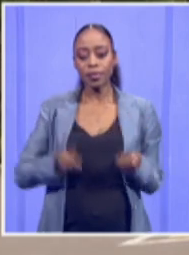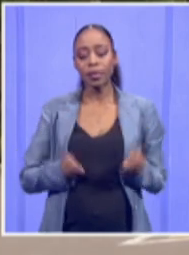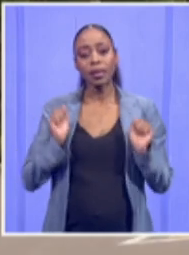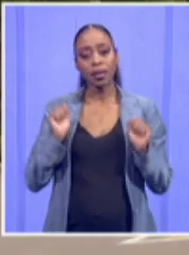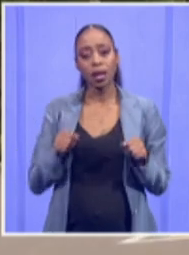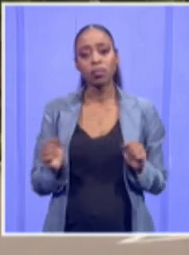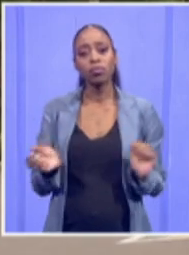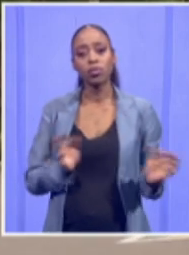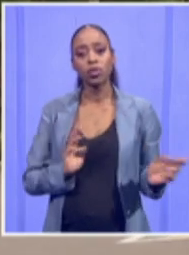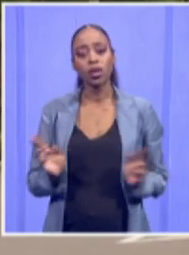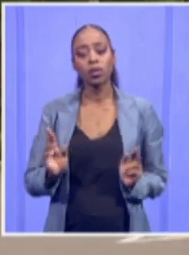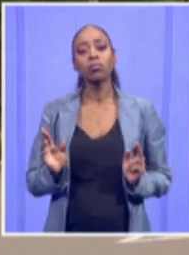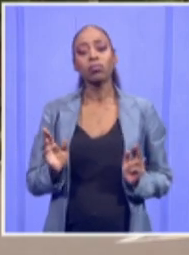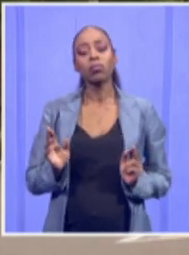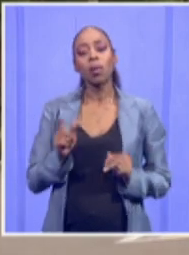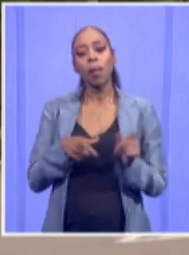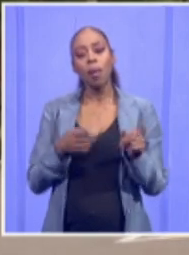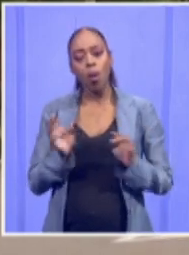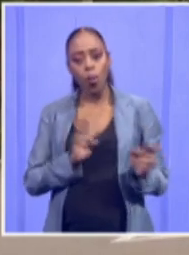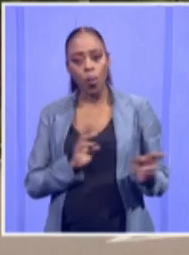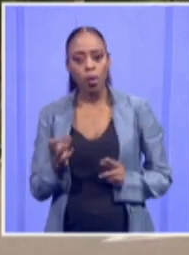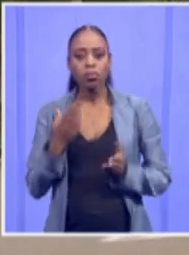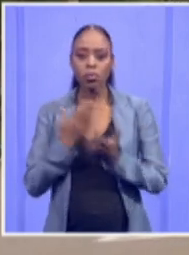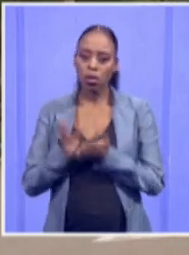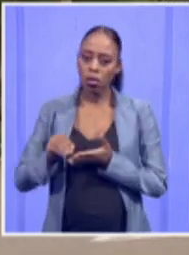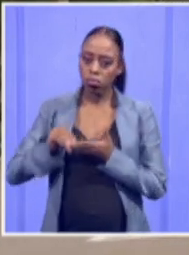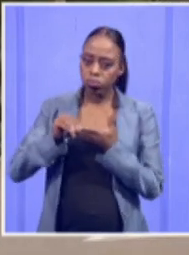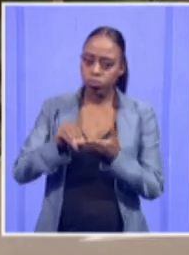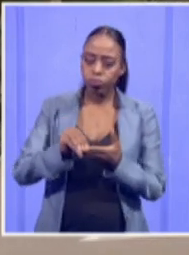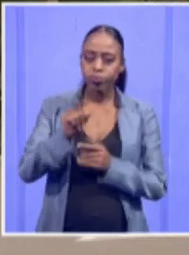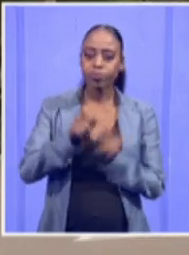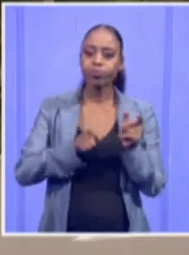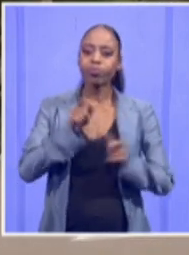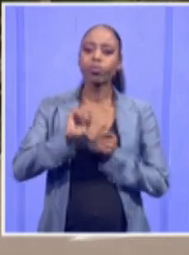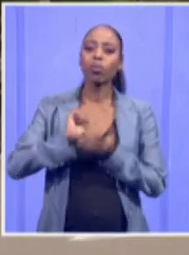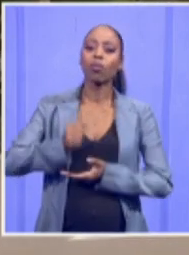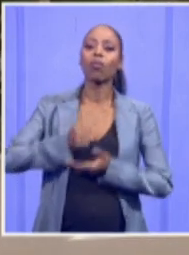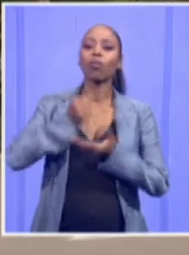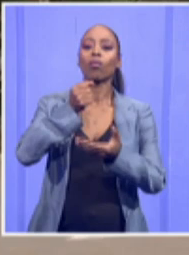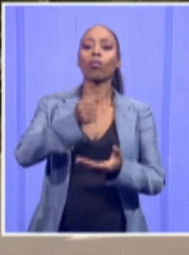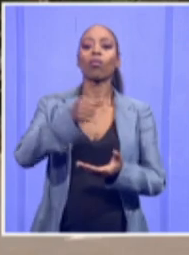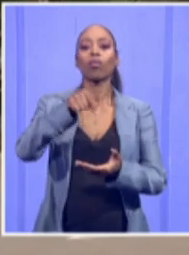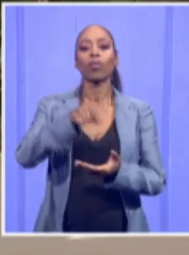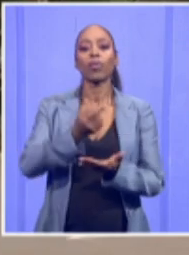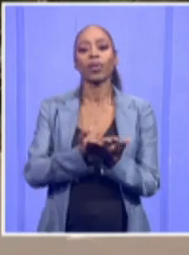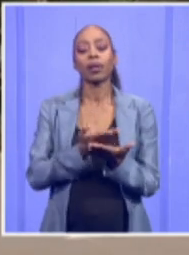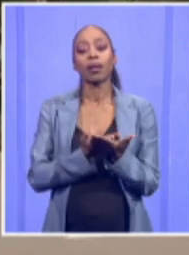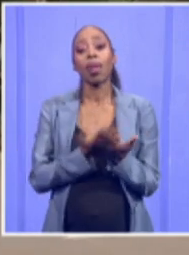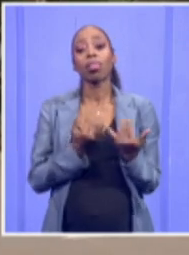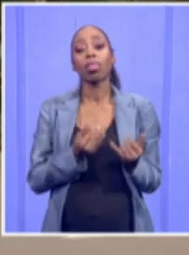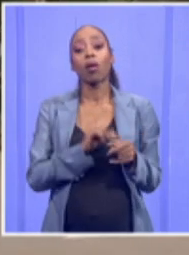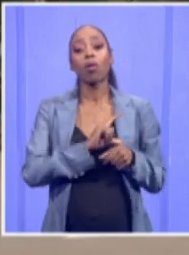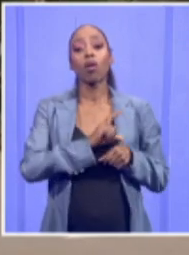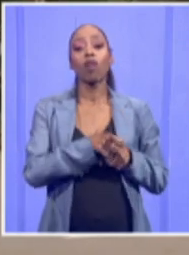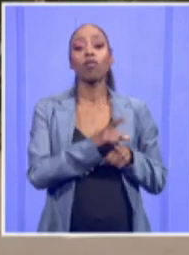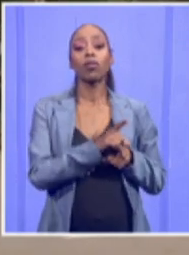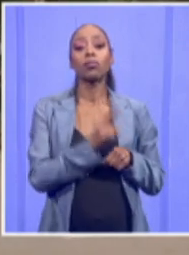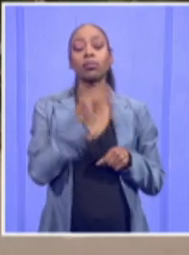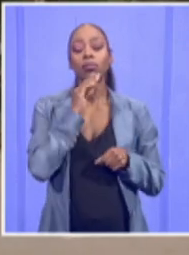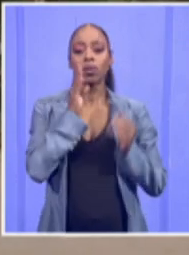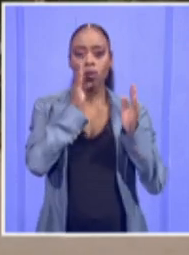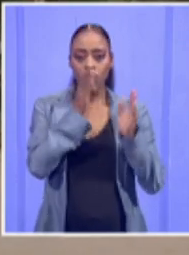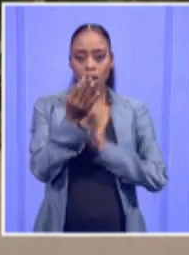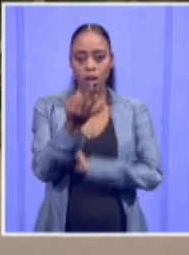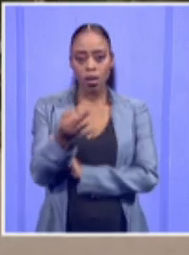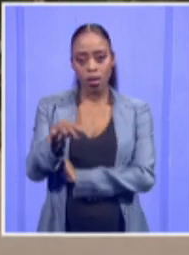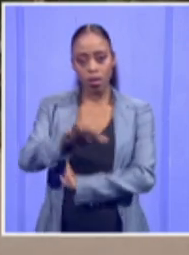is fertile for bringing investments into the province. This conference will cover three areas. Firstly,